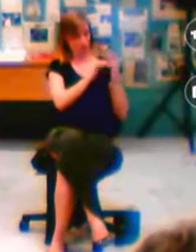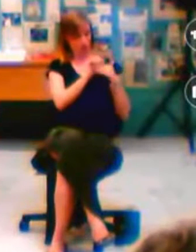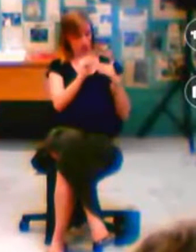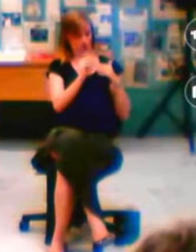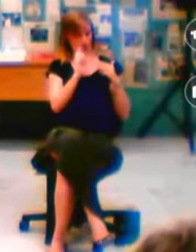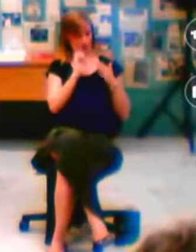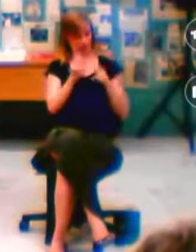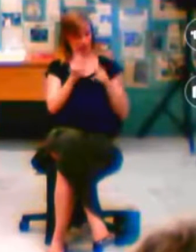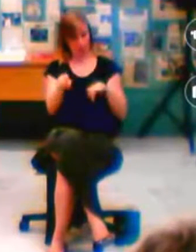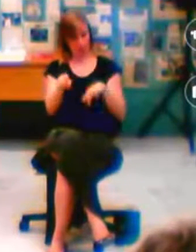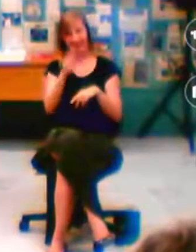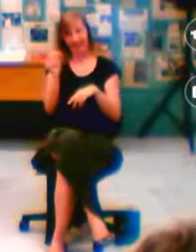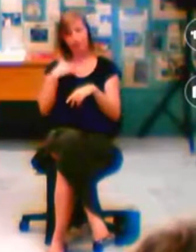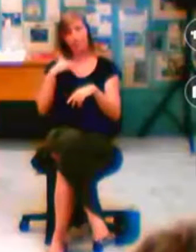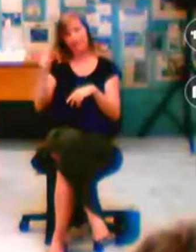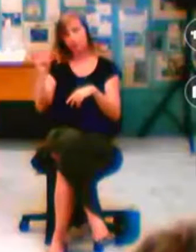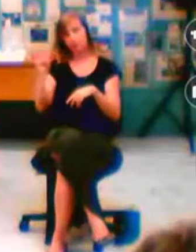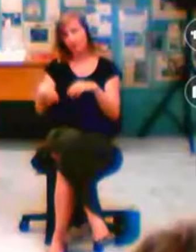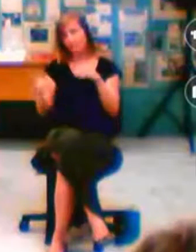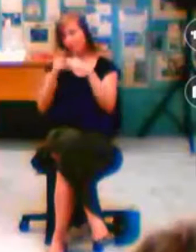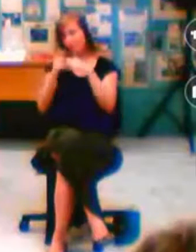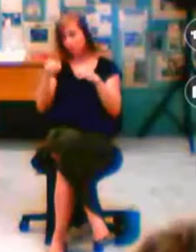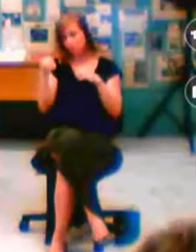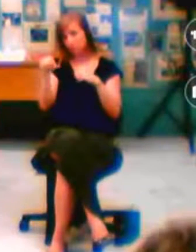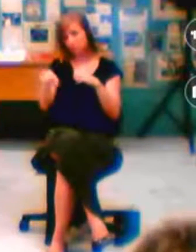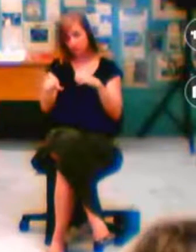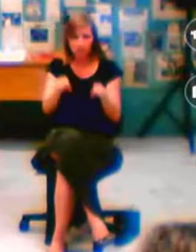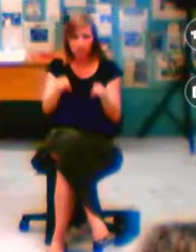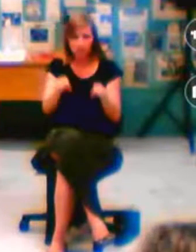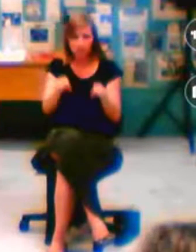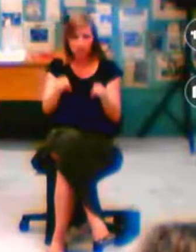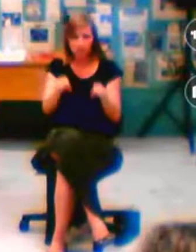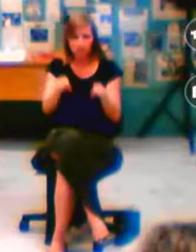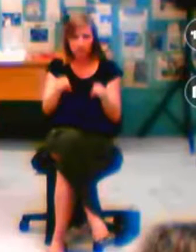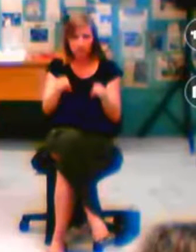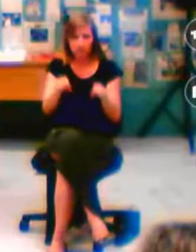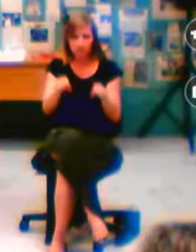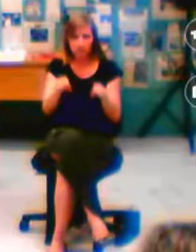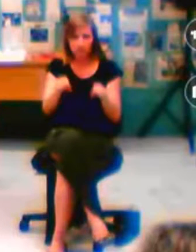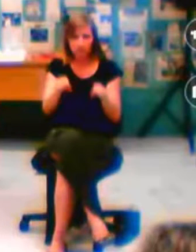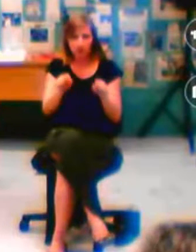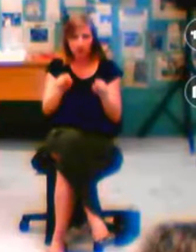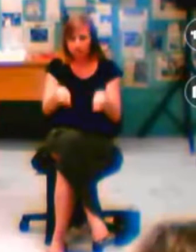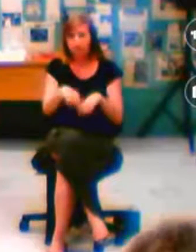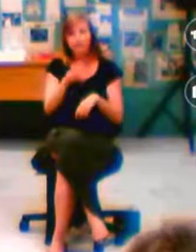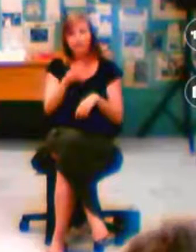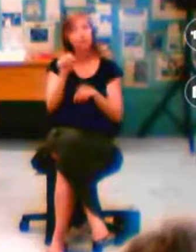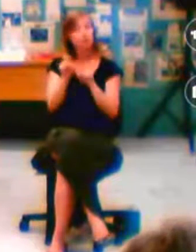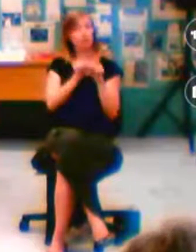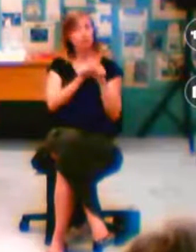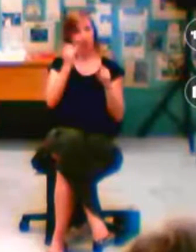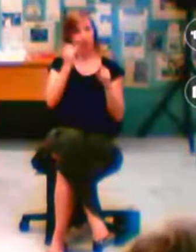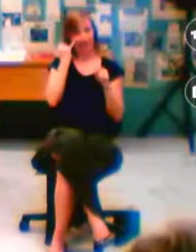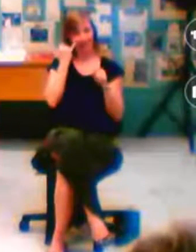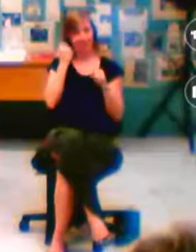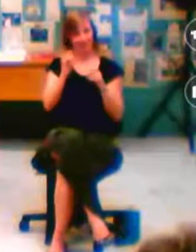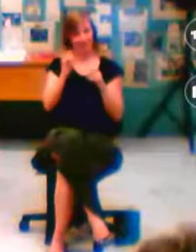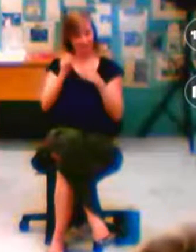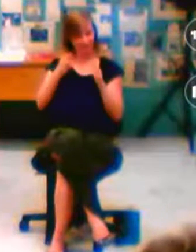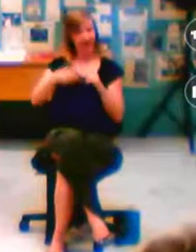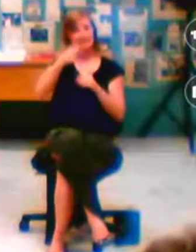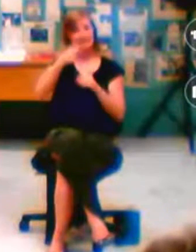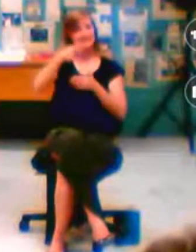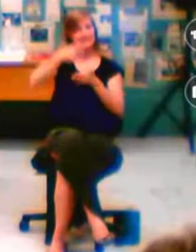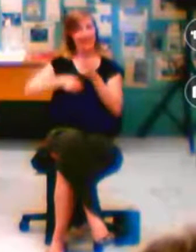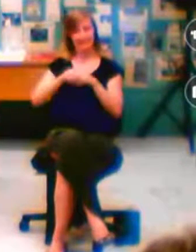a chair, a computer, and pay his unemployment tax until he's productive. If they take your $10,000 that you've been saving for that as part of